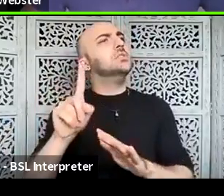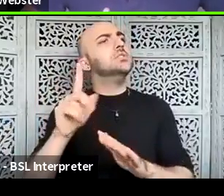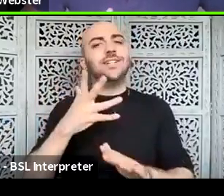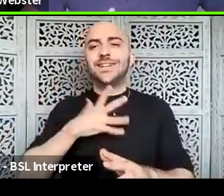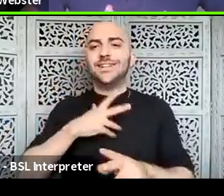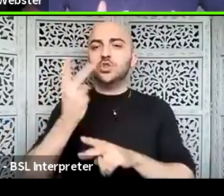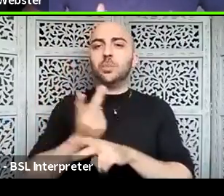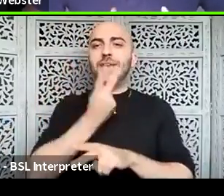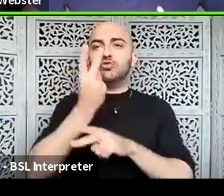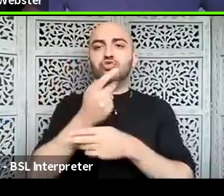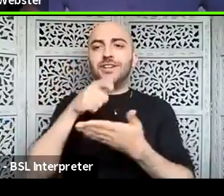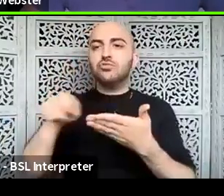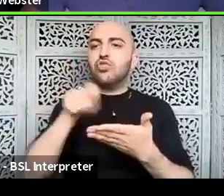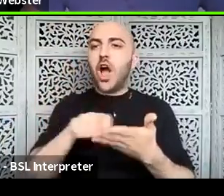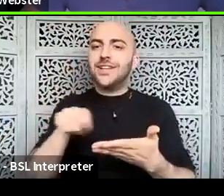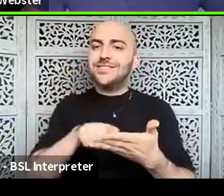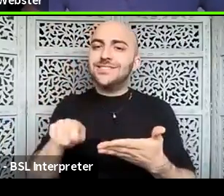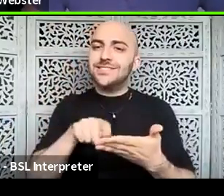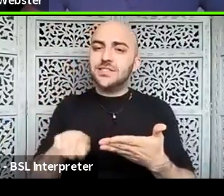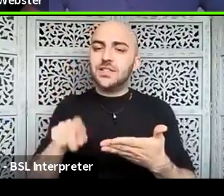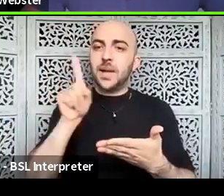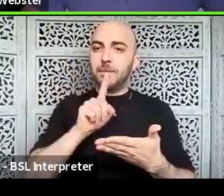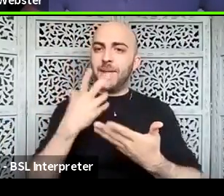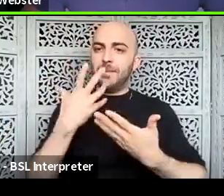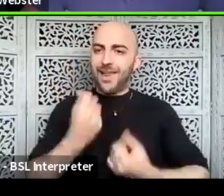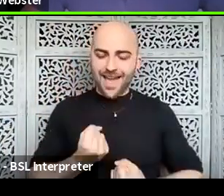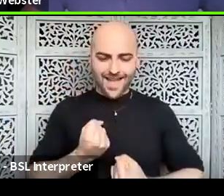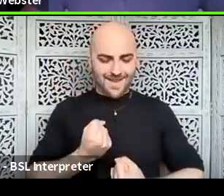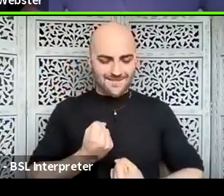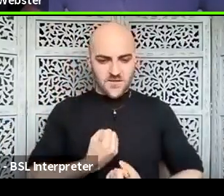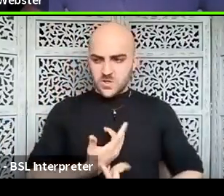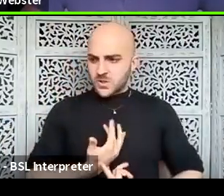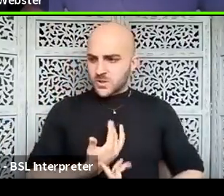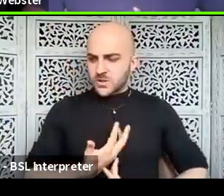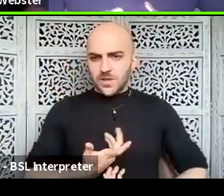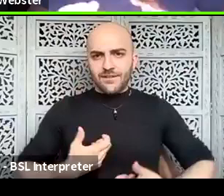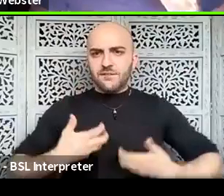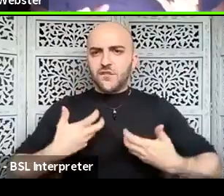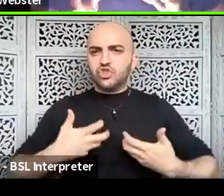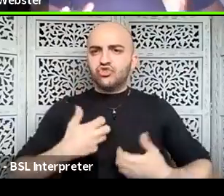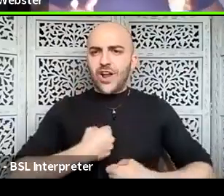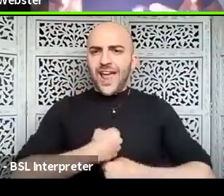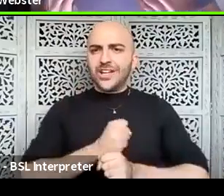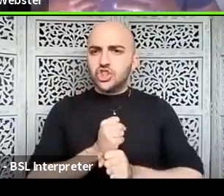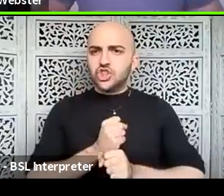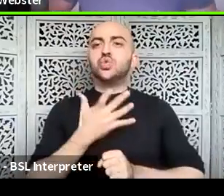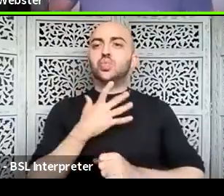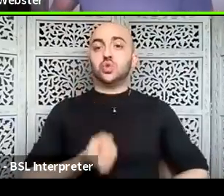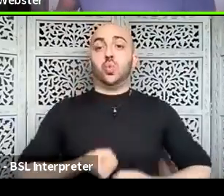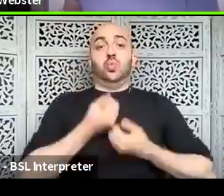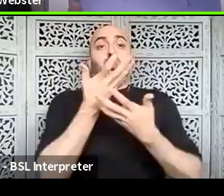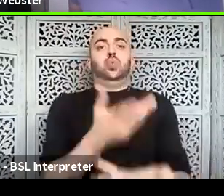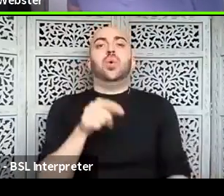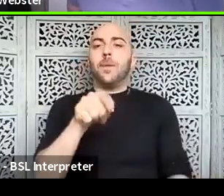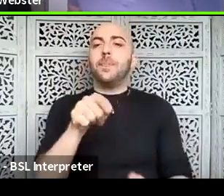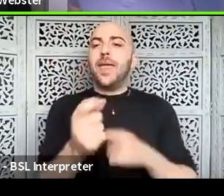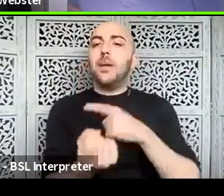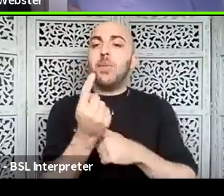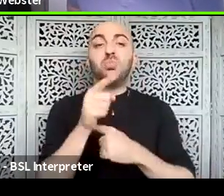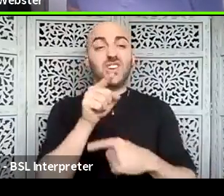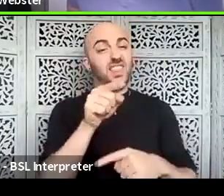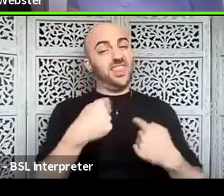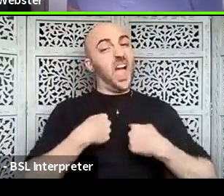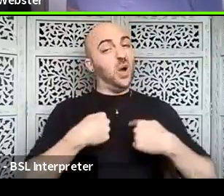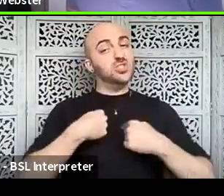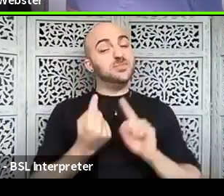the time and the kind of pent-up frustration to try to do it at that moment. So I think for me that that's where I was. You could see it